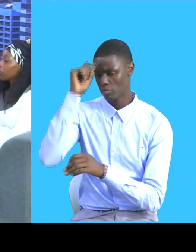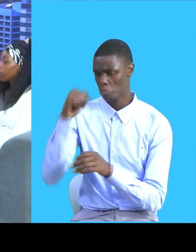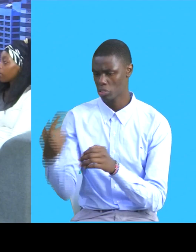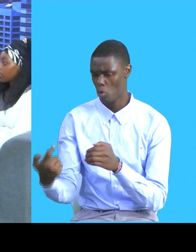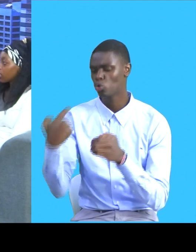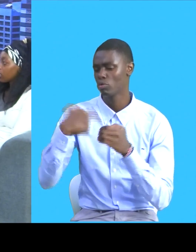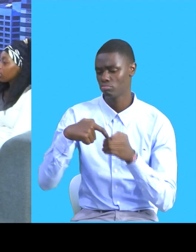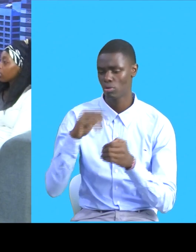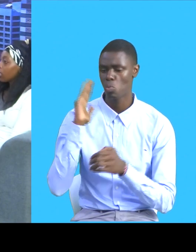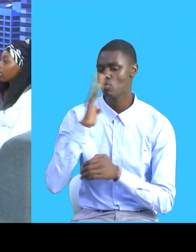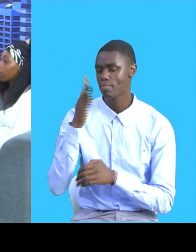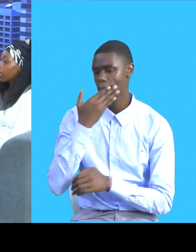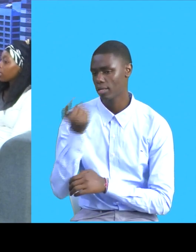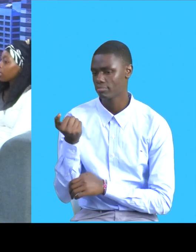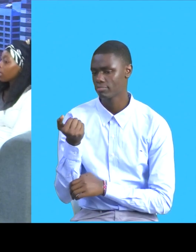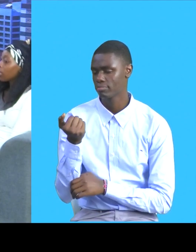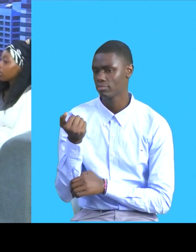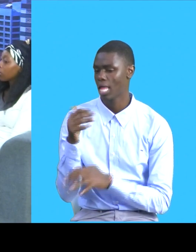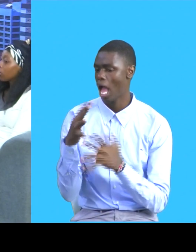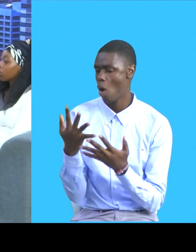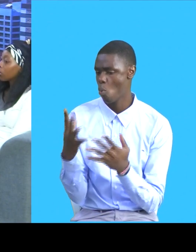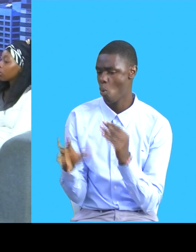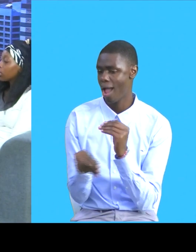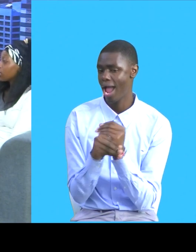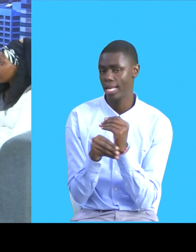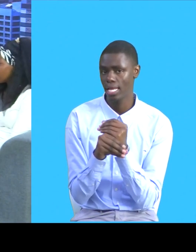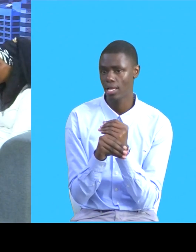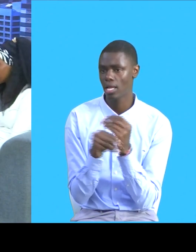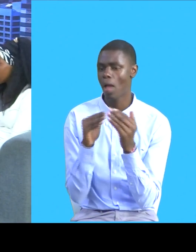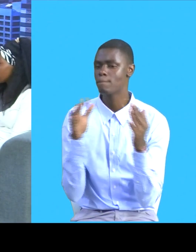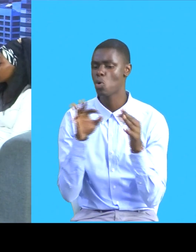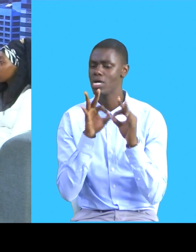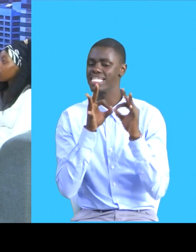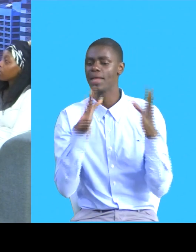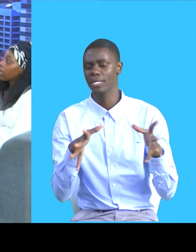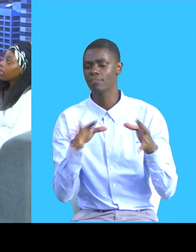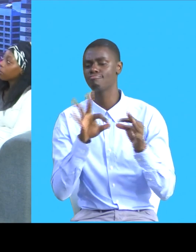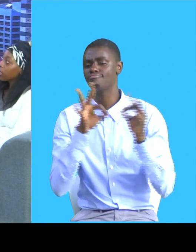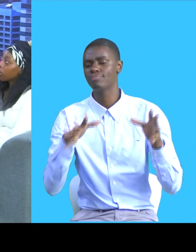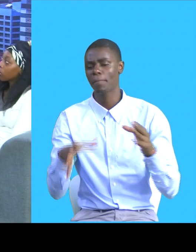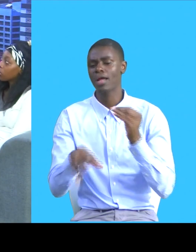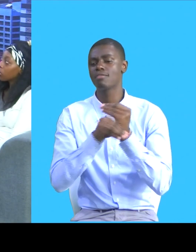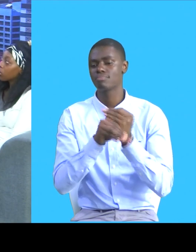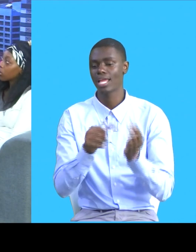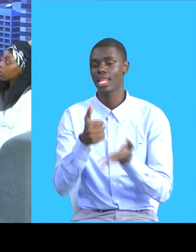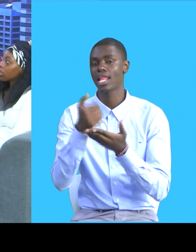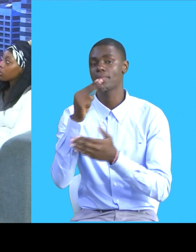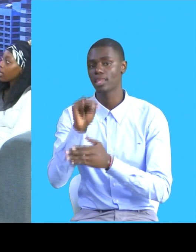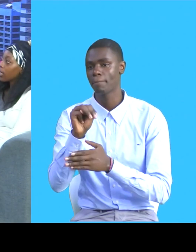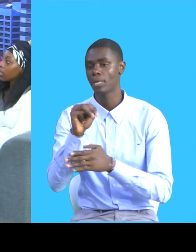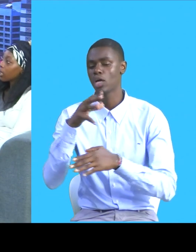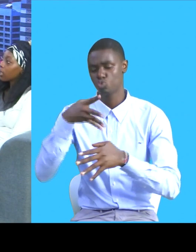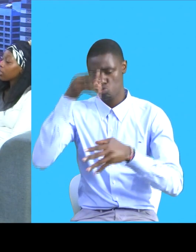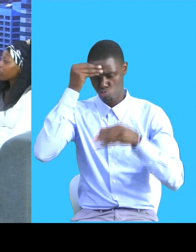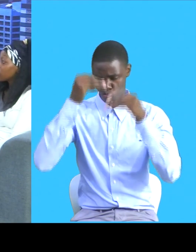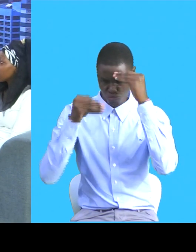it will be better. By adding more sign interpreters, by helping them also get to